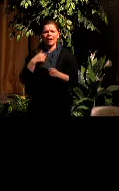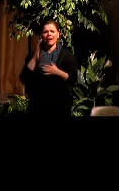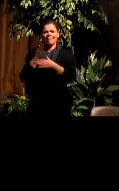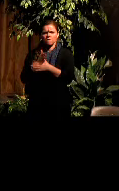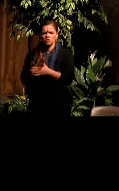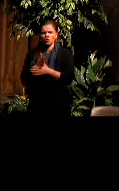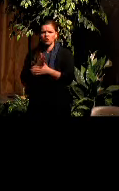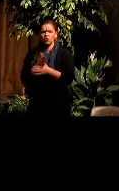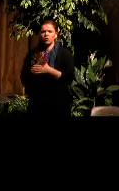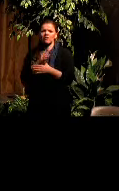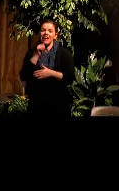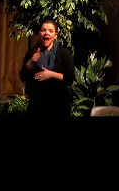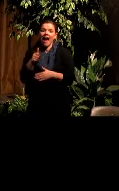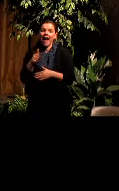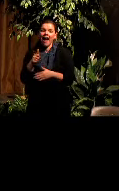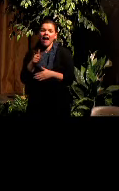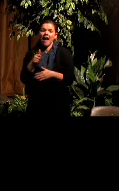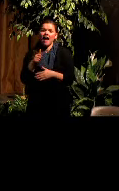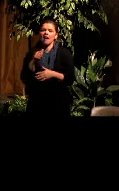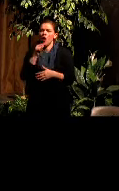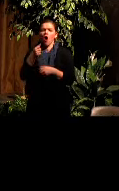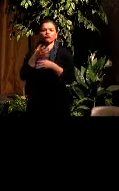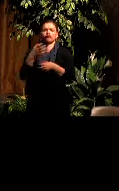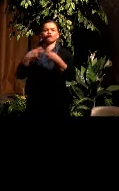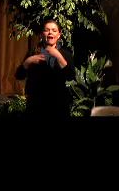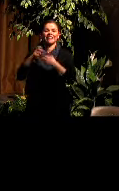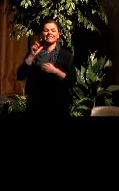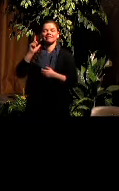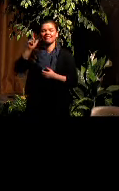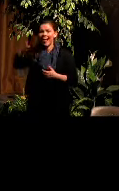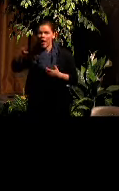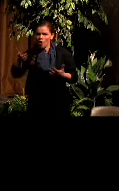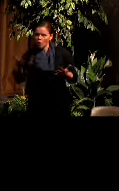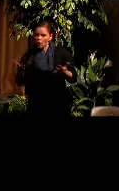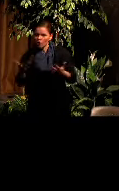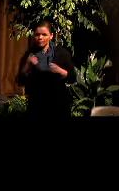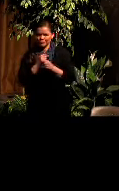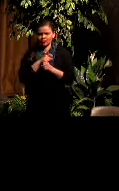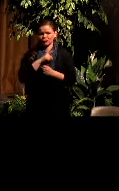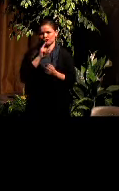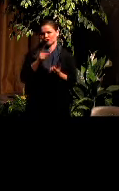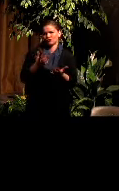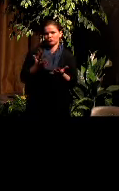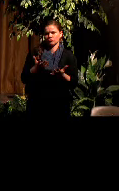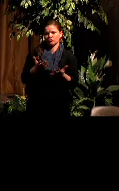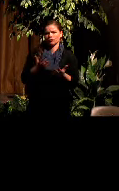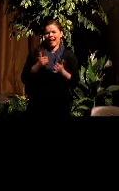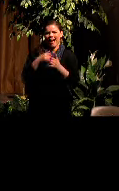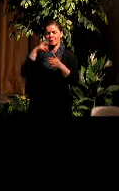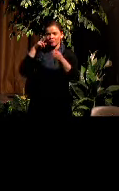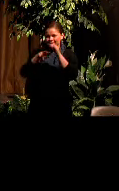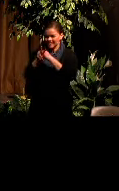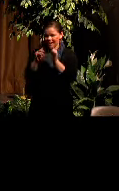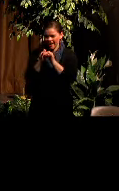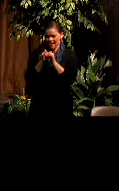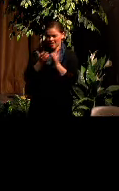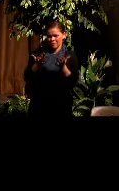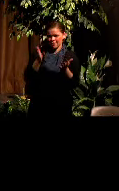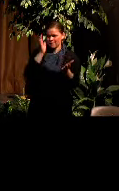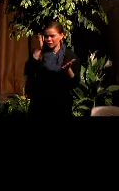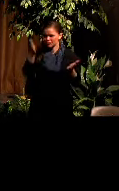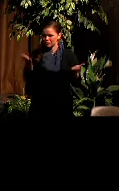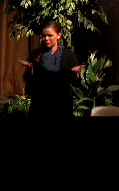unanticipated consequence down the road that might be negative? Can you predict in the future?